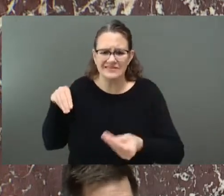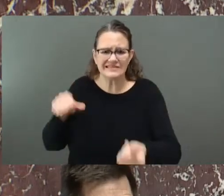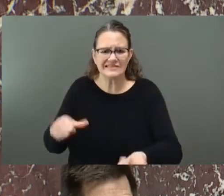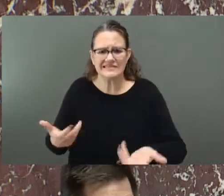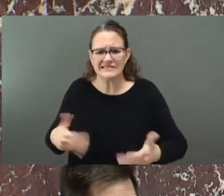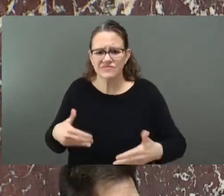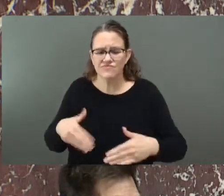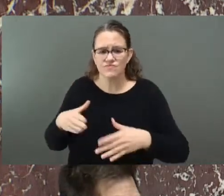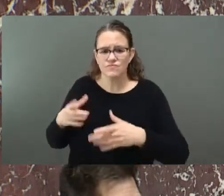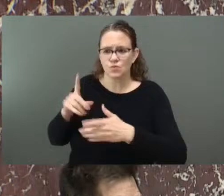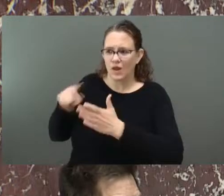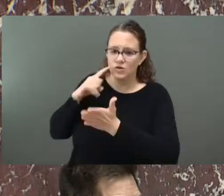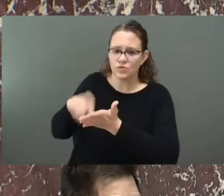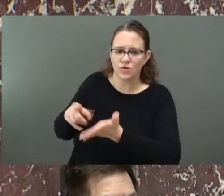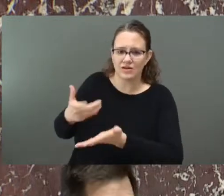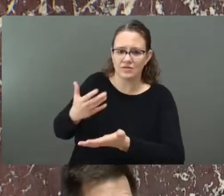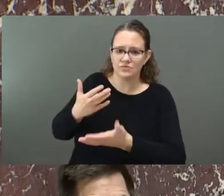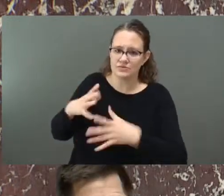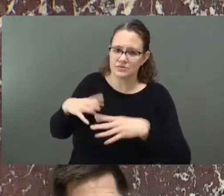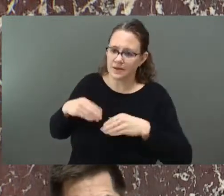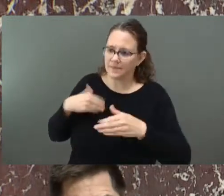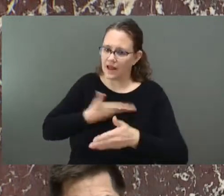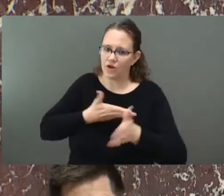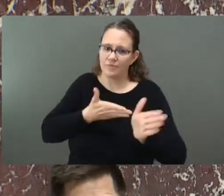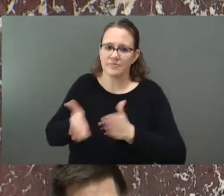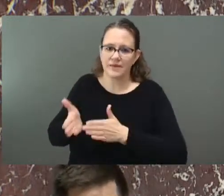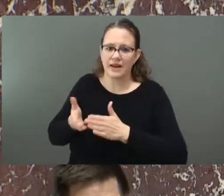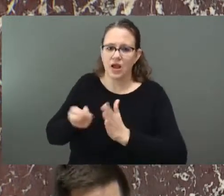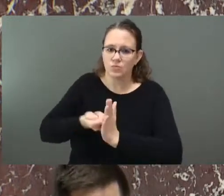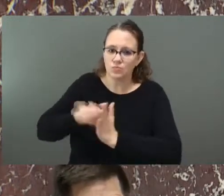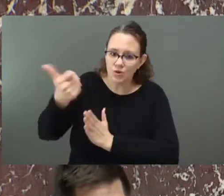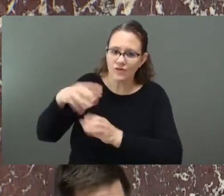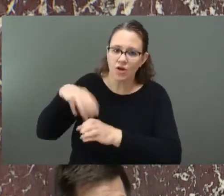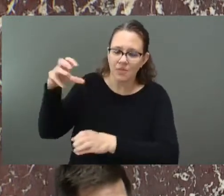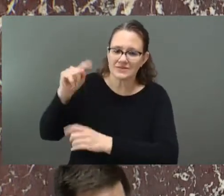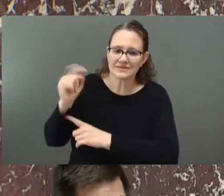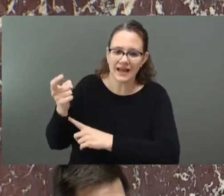and give people an actual break at the pump for once?